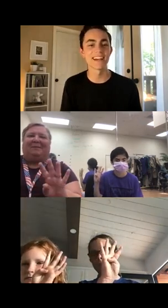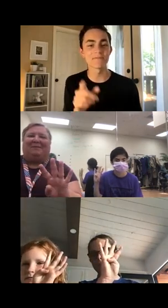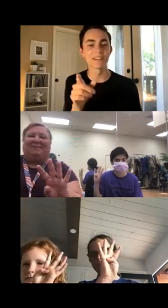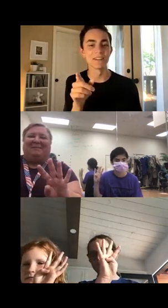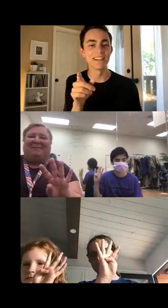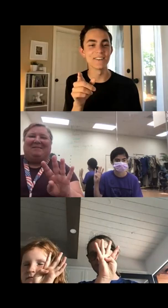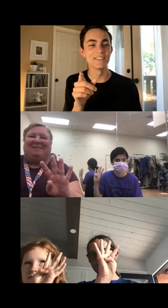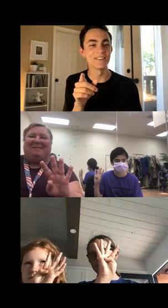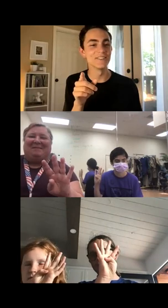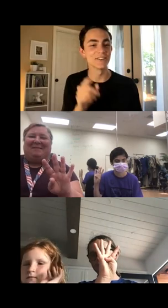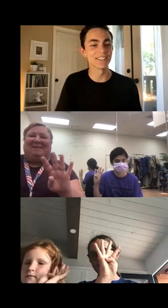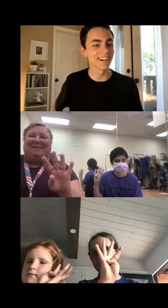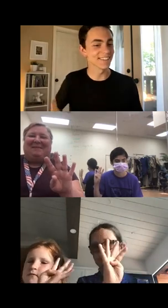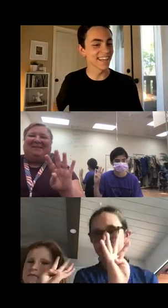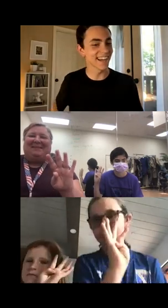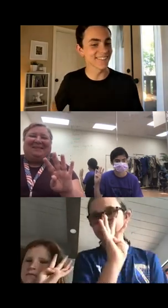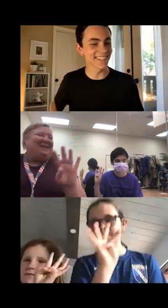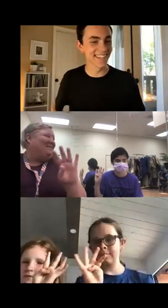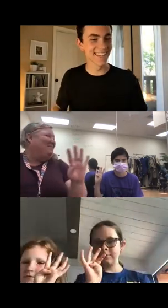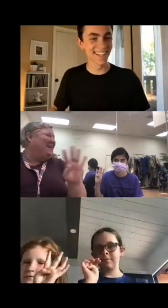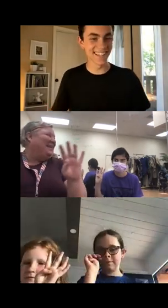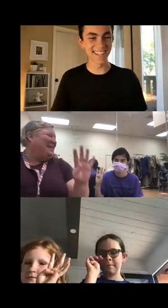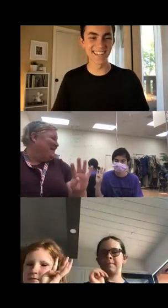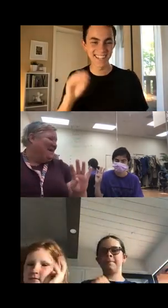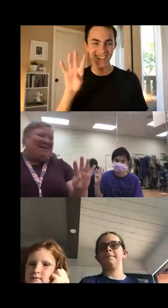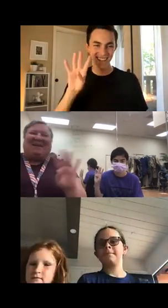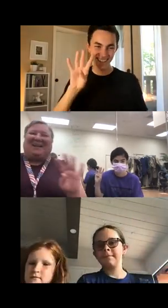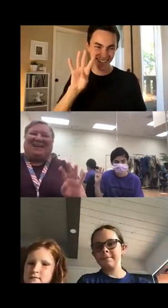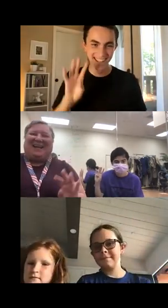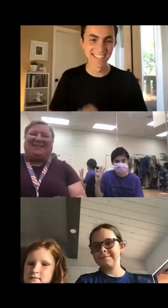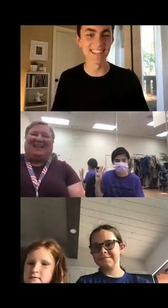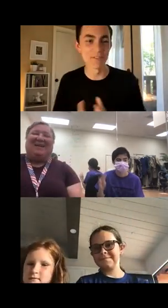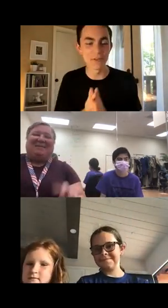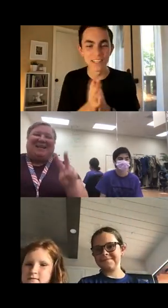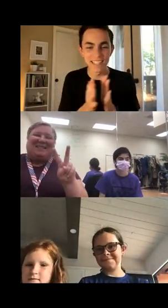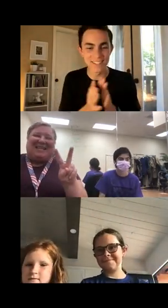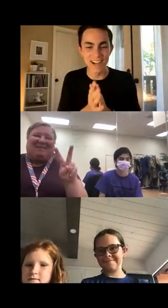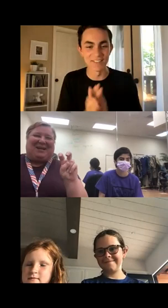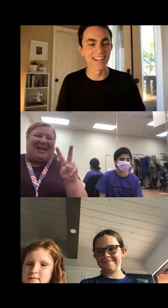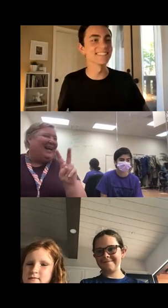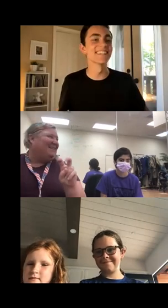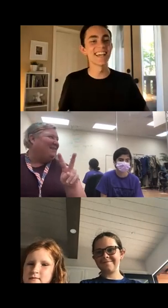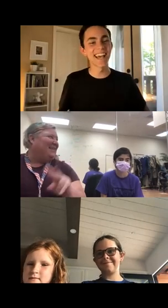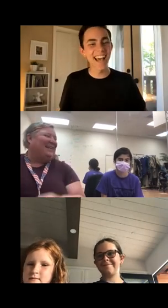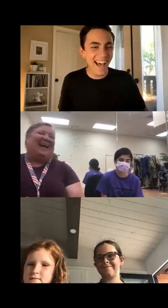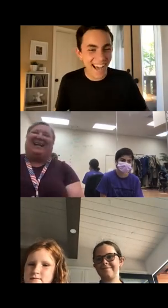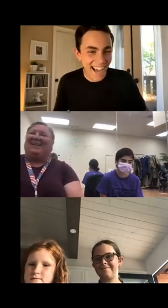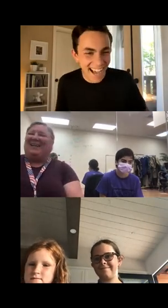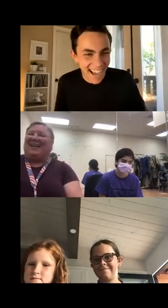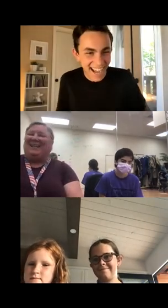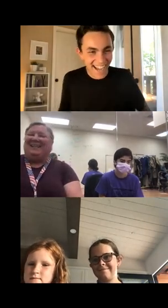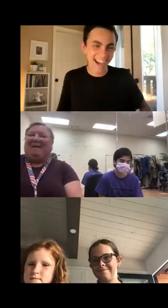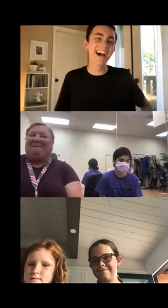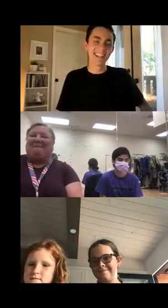Maybe. Yeah, there we go. Jojo, you're the odd one out. I'm like, okay, hold on. Number 4, But nice that's job, E. guys. I got the B. I got